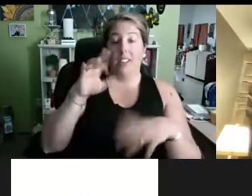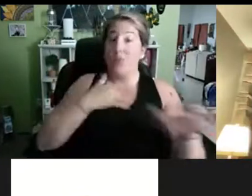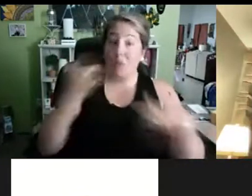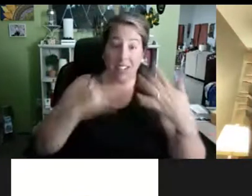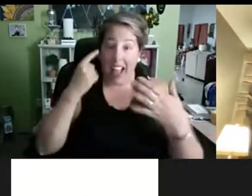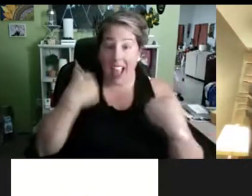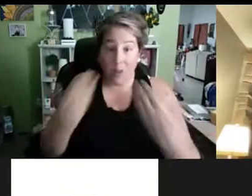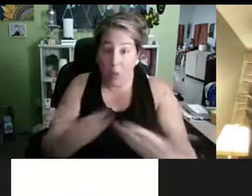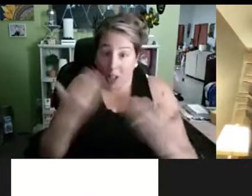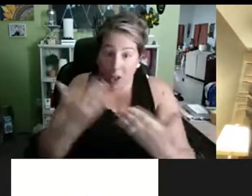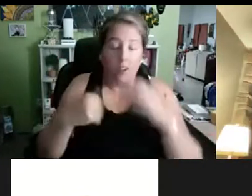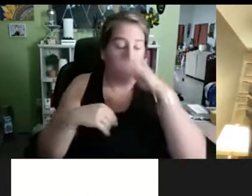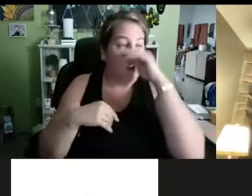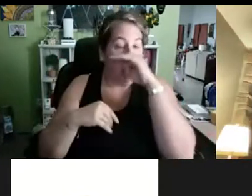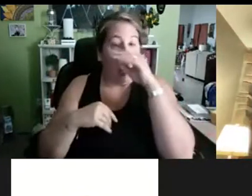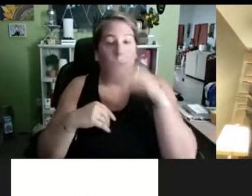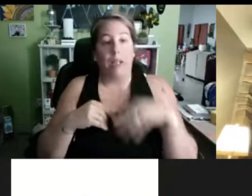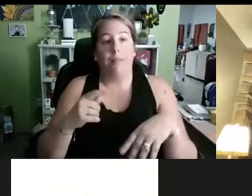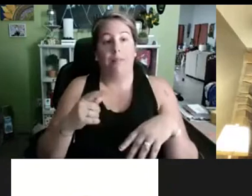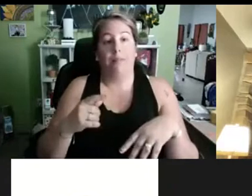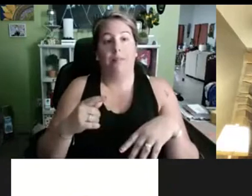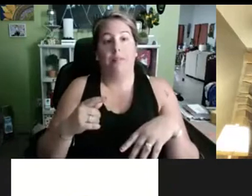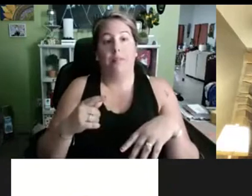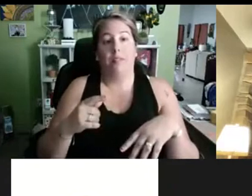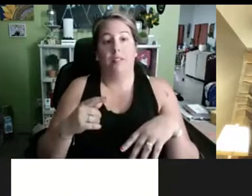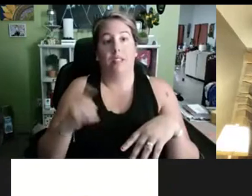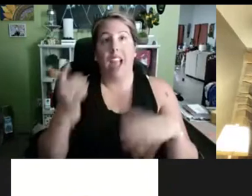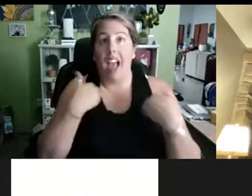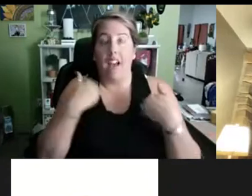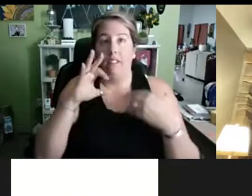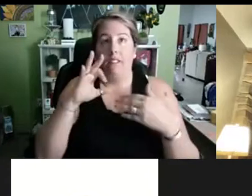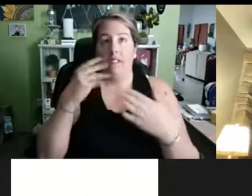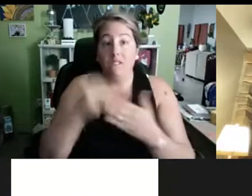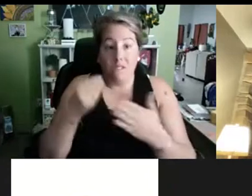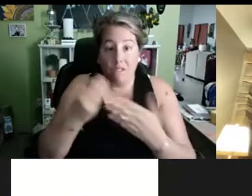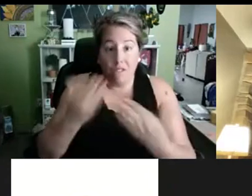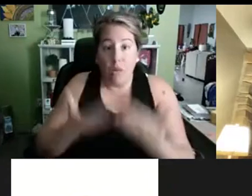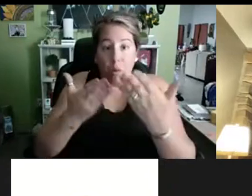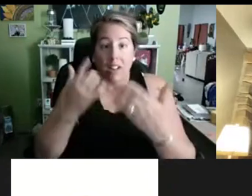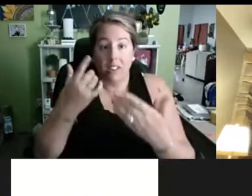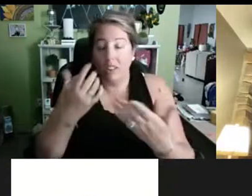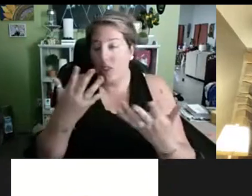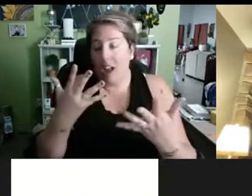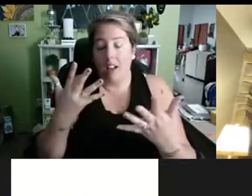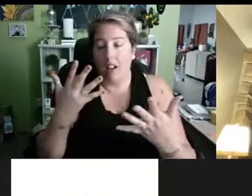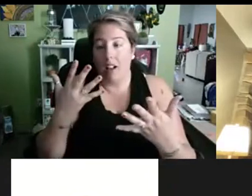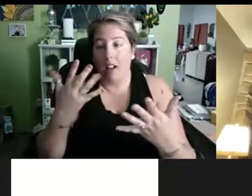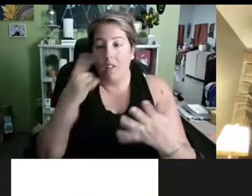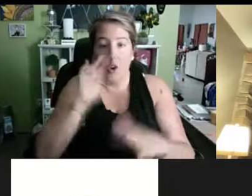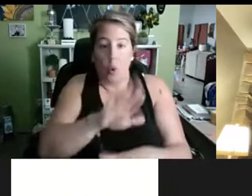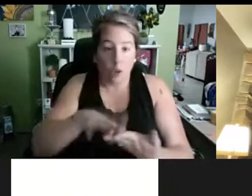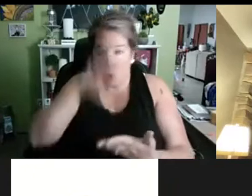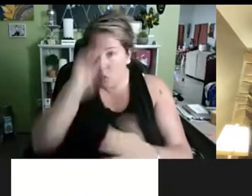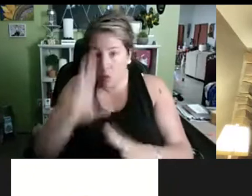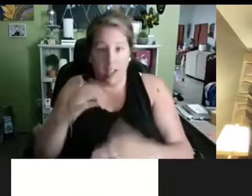get, to have this fundraiser for your students. Can't wait to give back. I'm here,